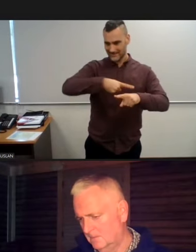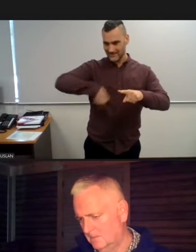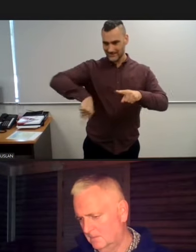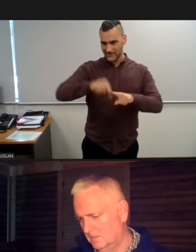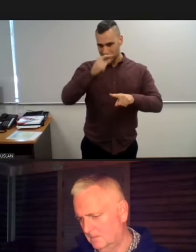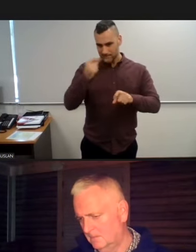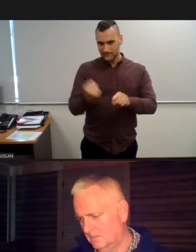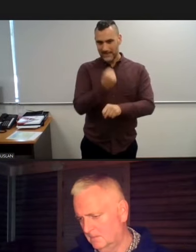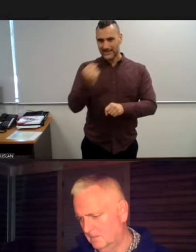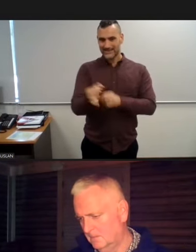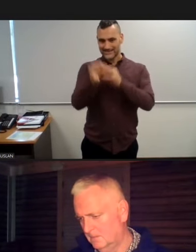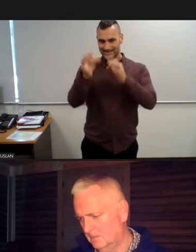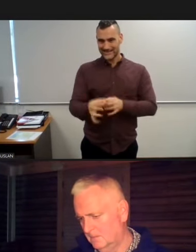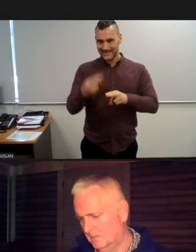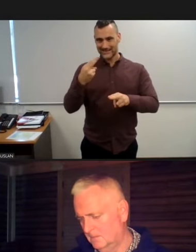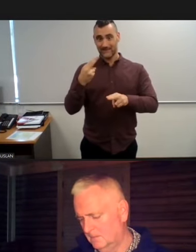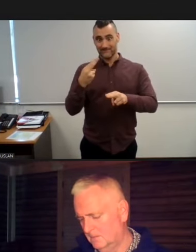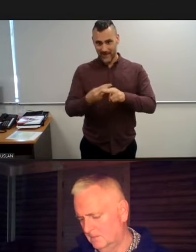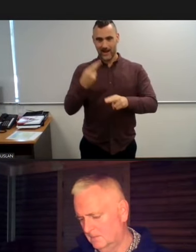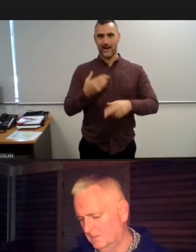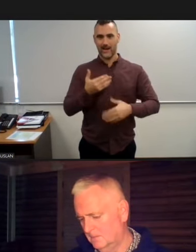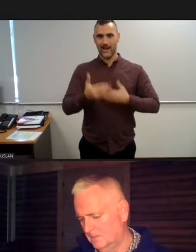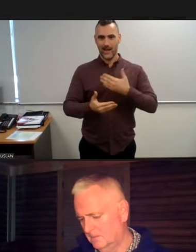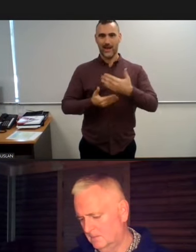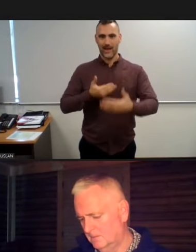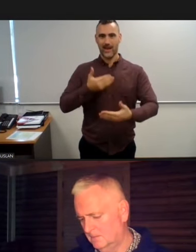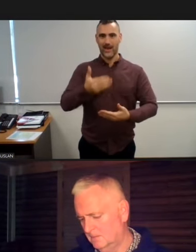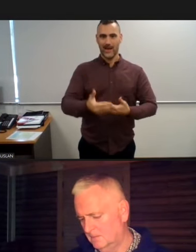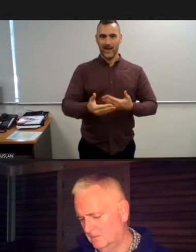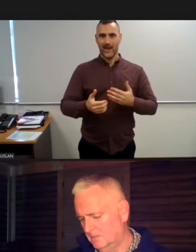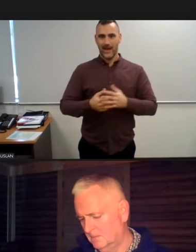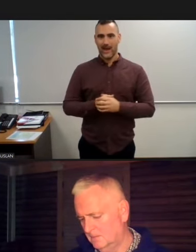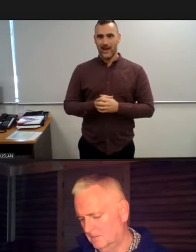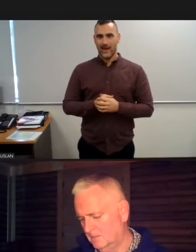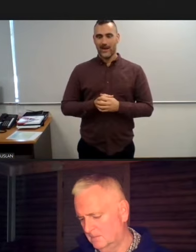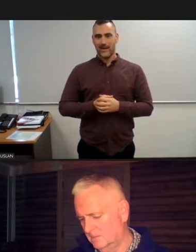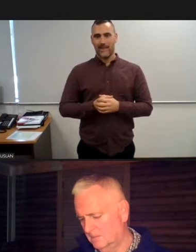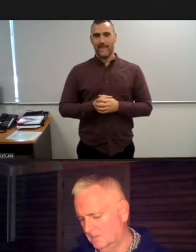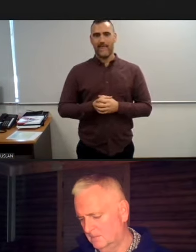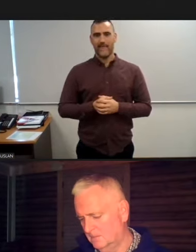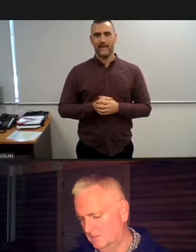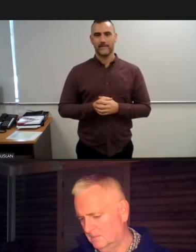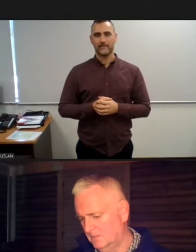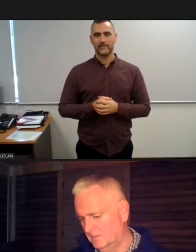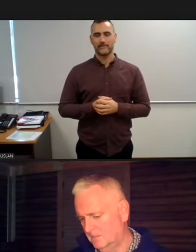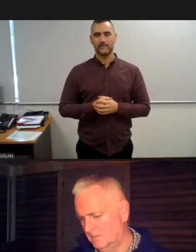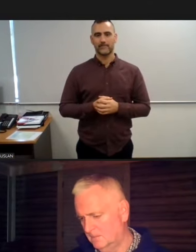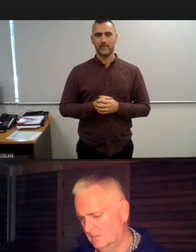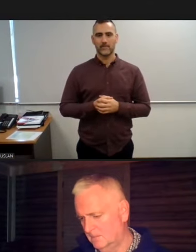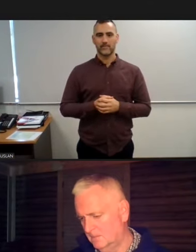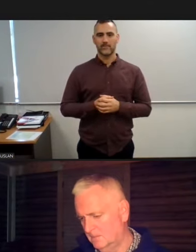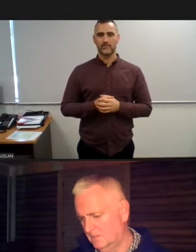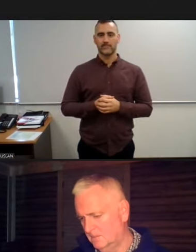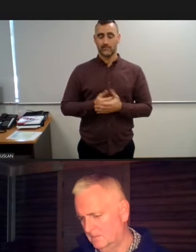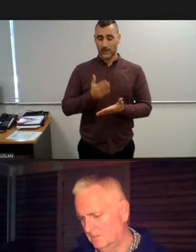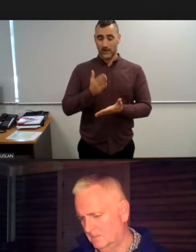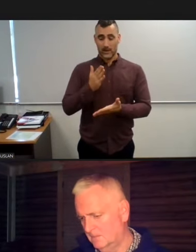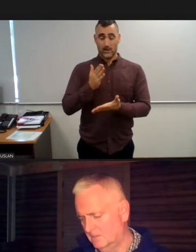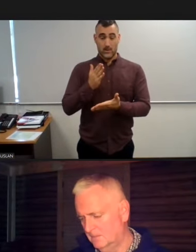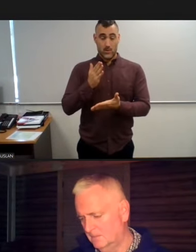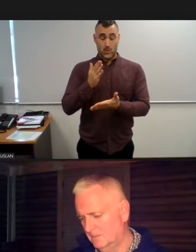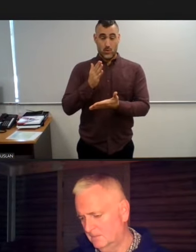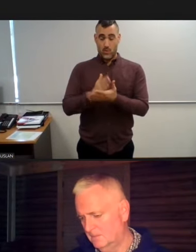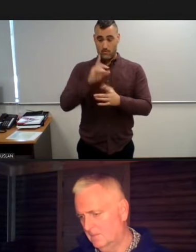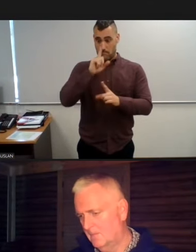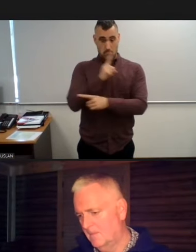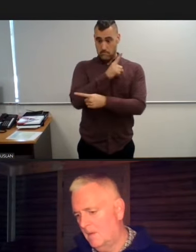And we acknowledge, I know that it's I don't think it's overused in the sense of what we're seeing at the moment, that this is an unprecedented time. We are